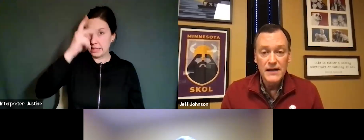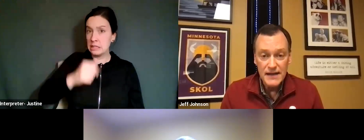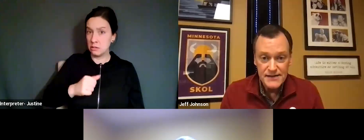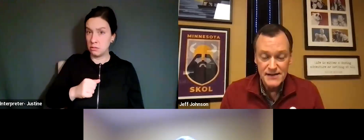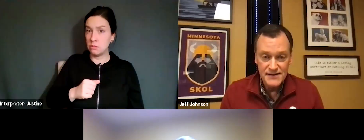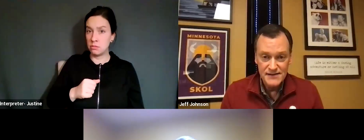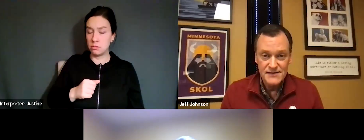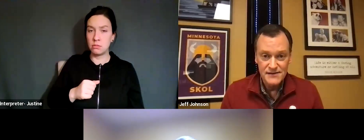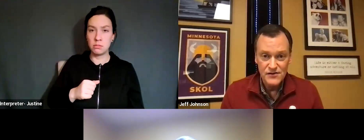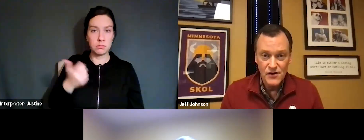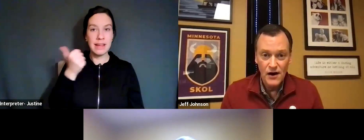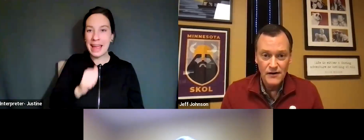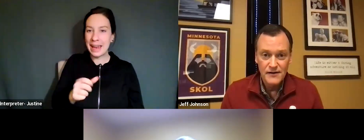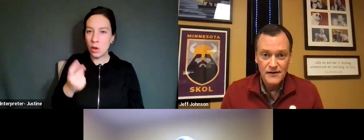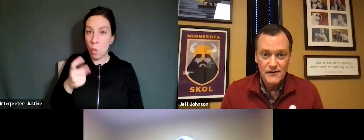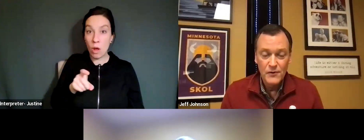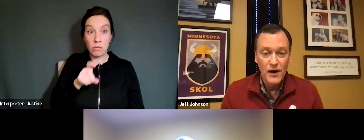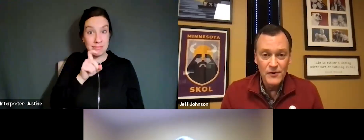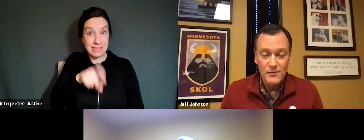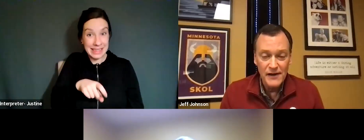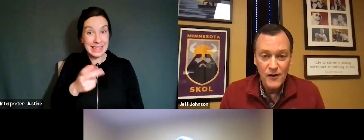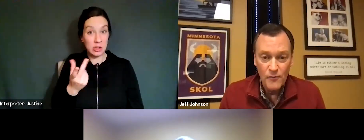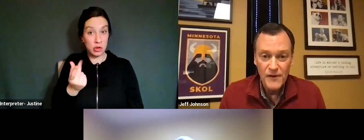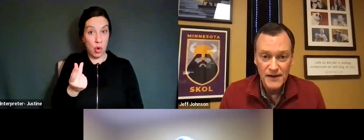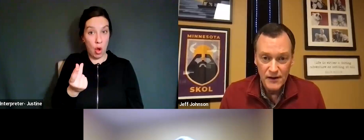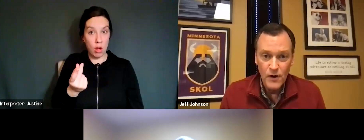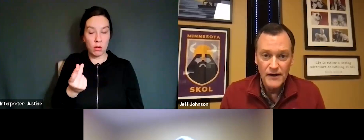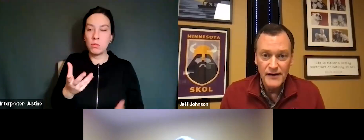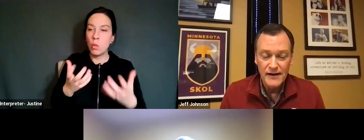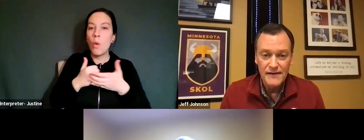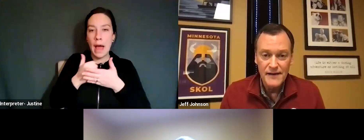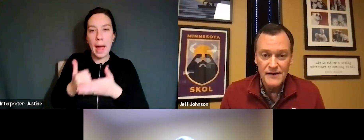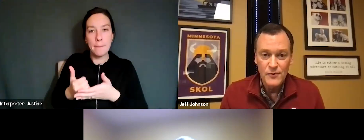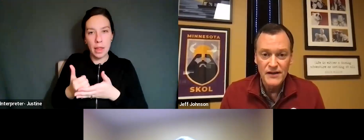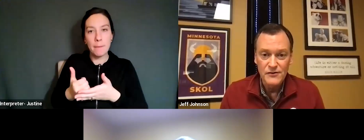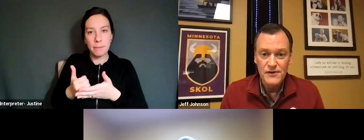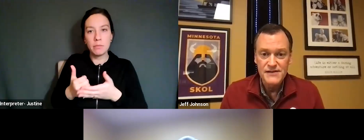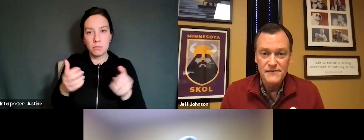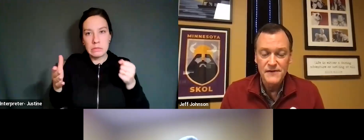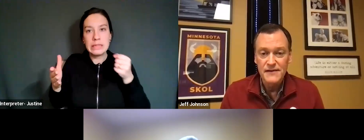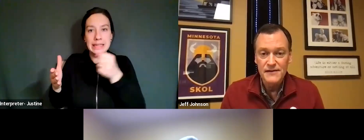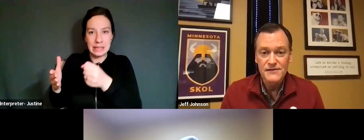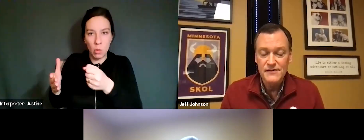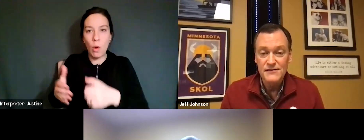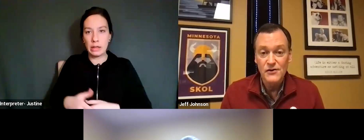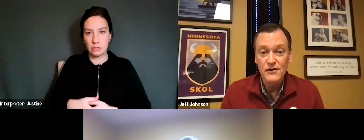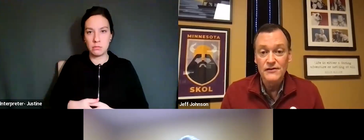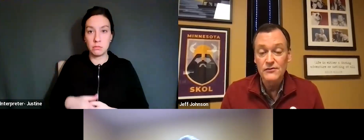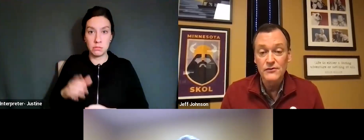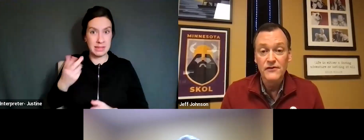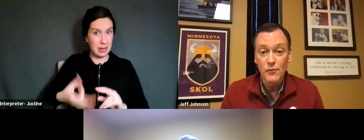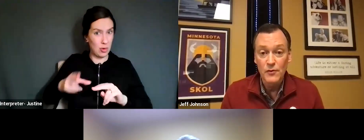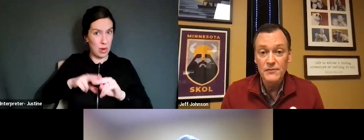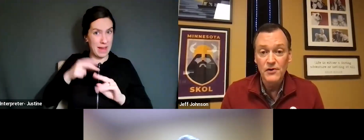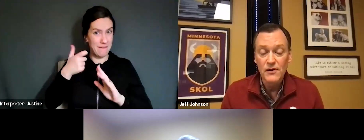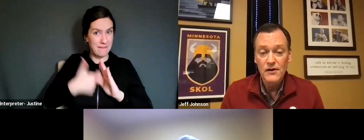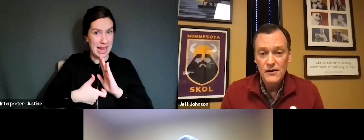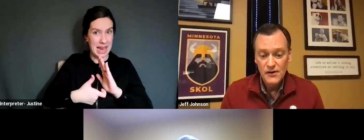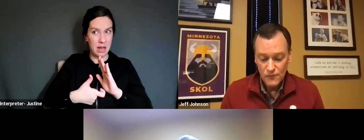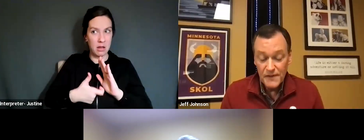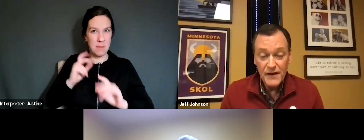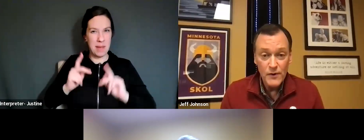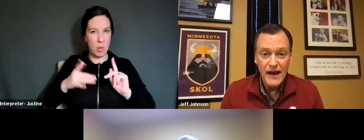who needs an assistance dog, we want to be able to help them get one. And I think if we increase the fee, that's going to exclude even more